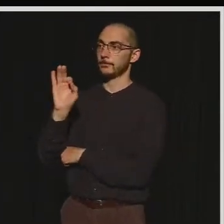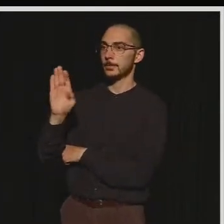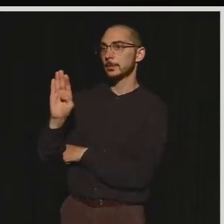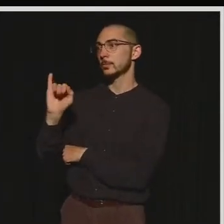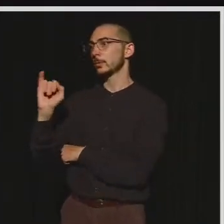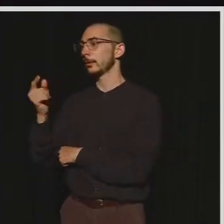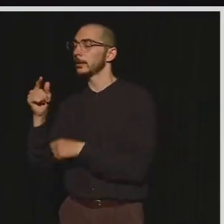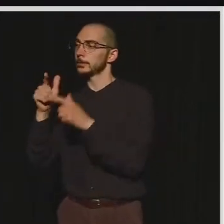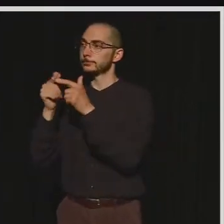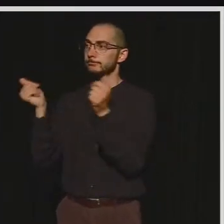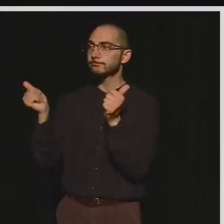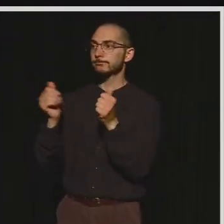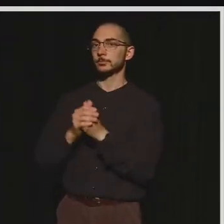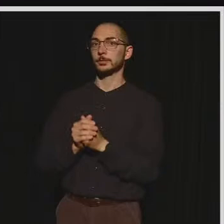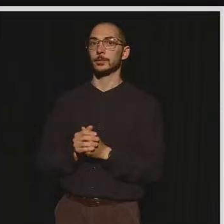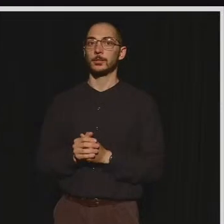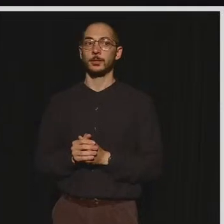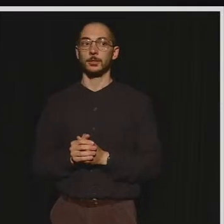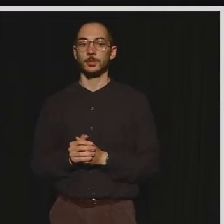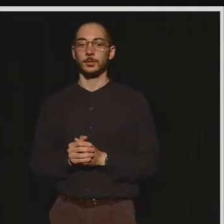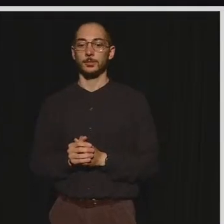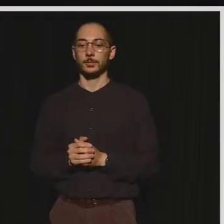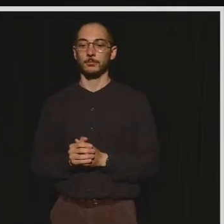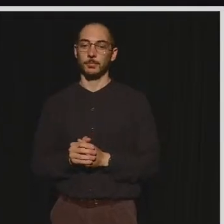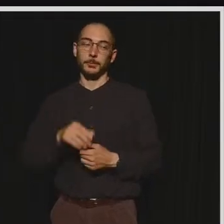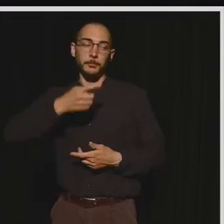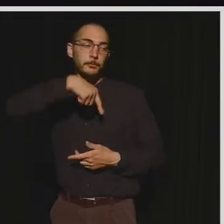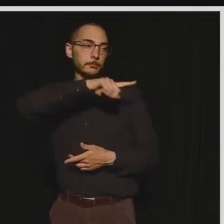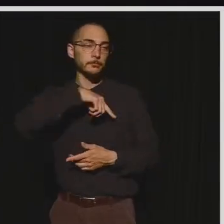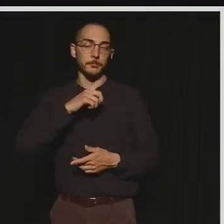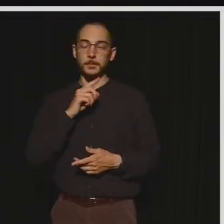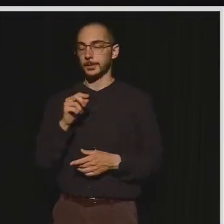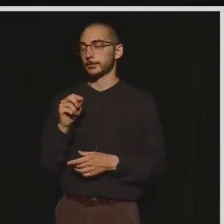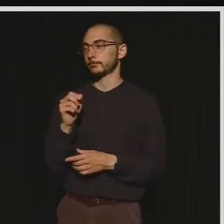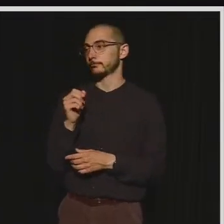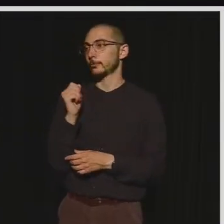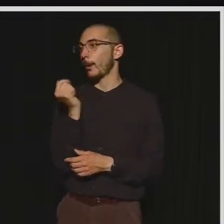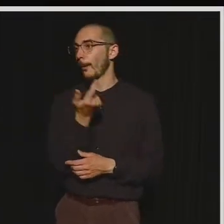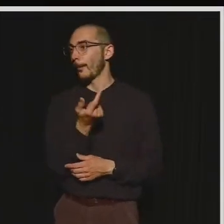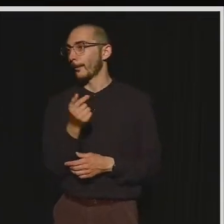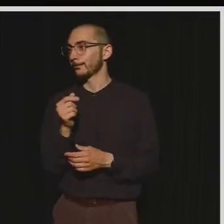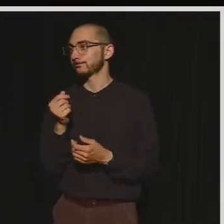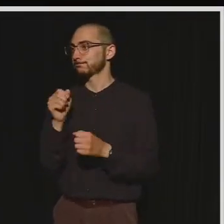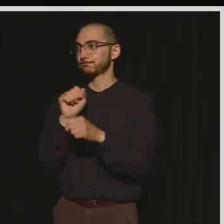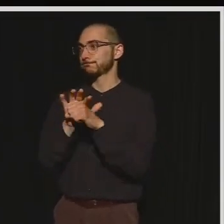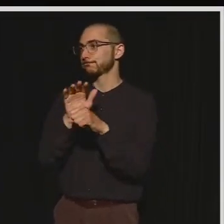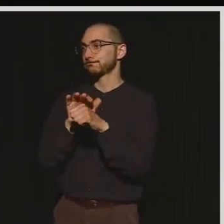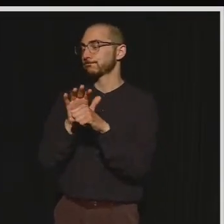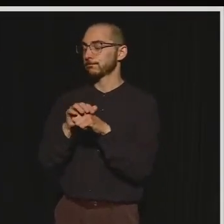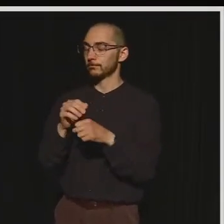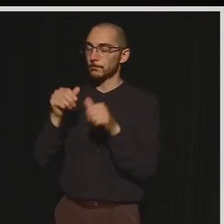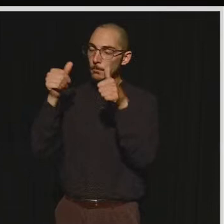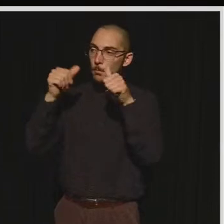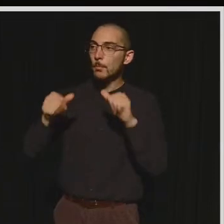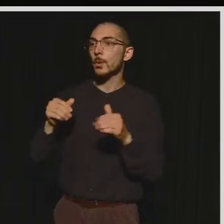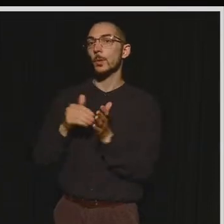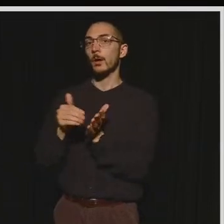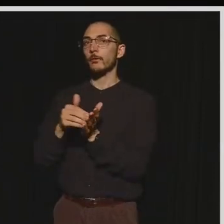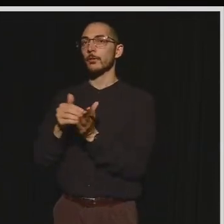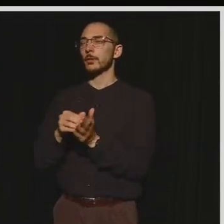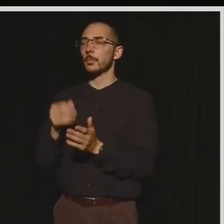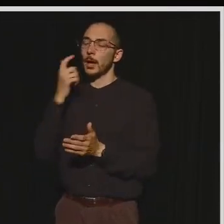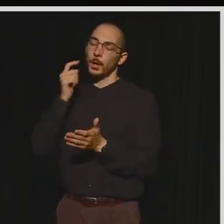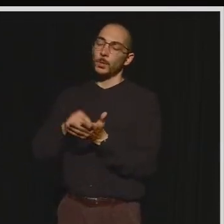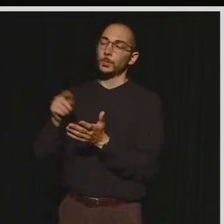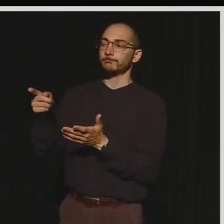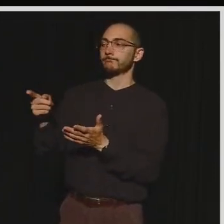I've watched you sort of speak out on a number of issues around injustice and around pride